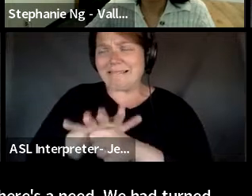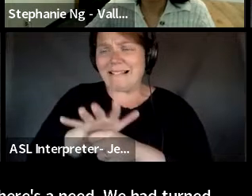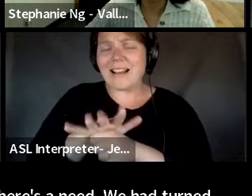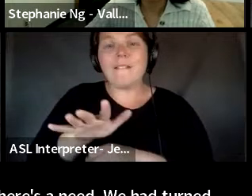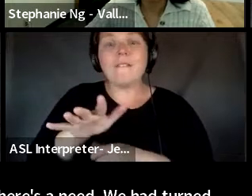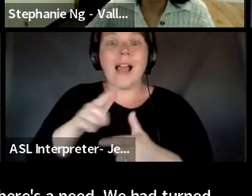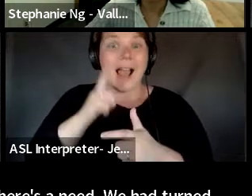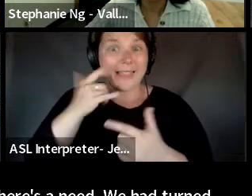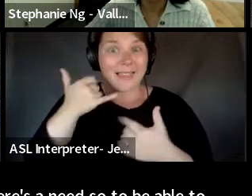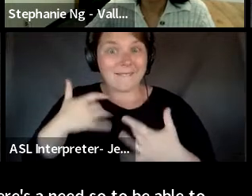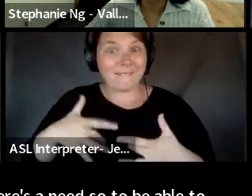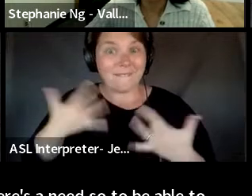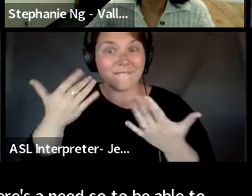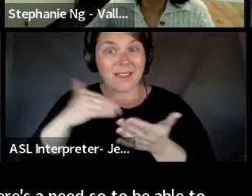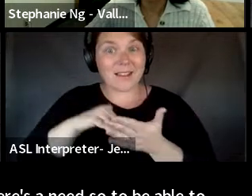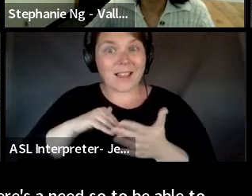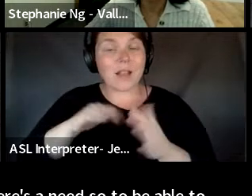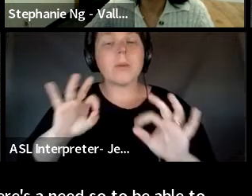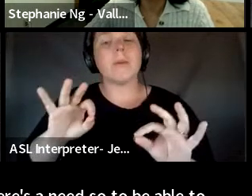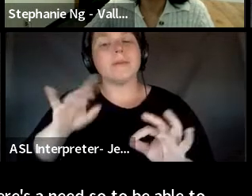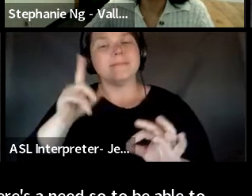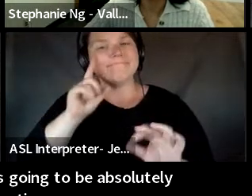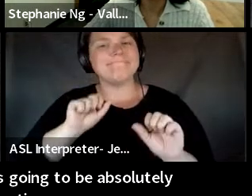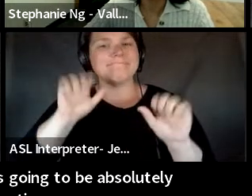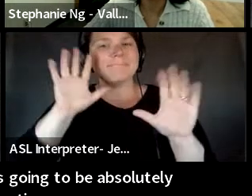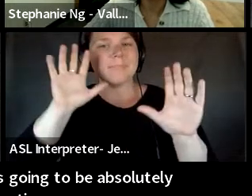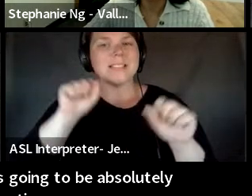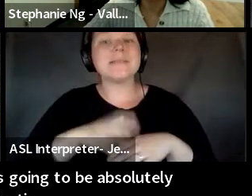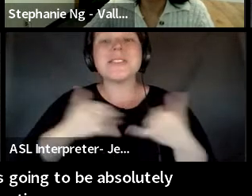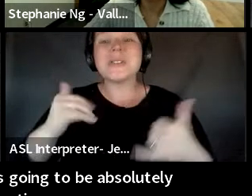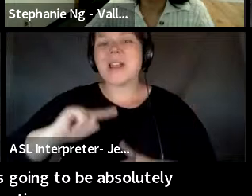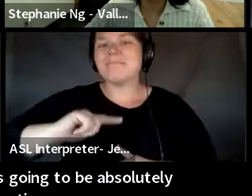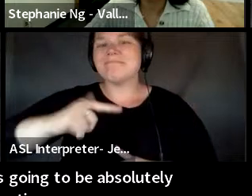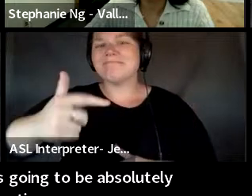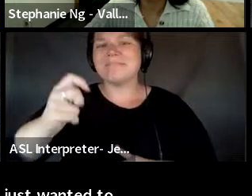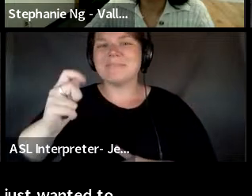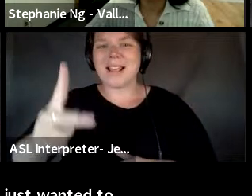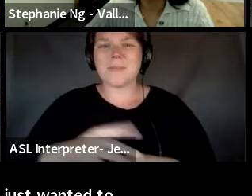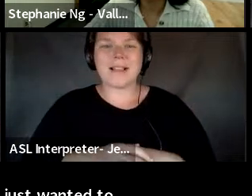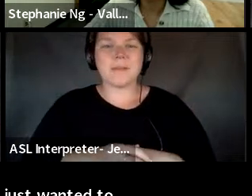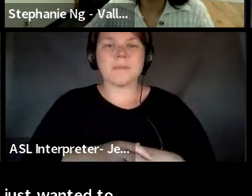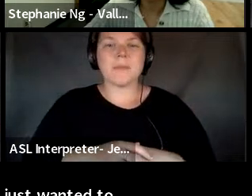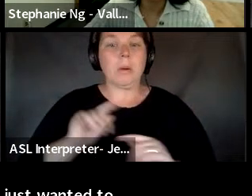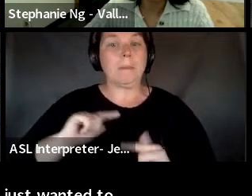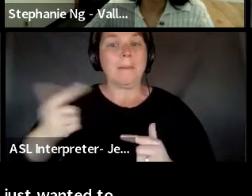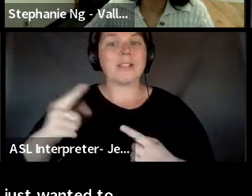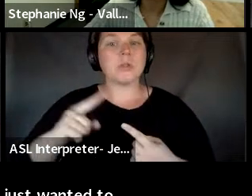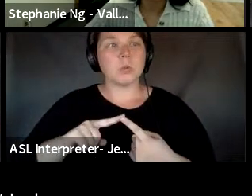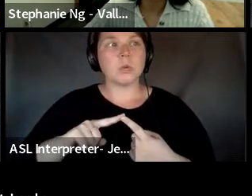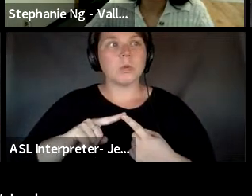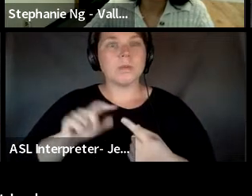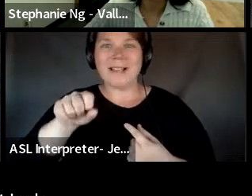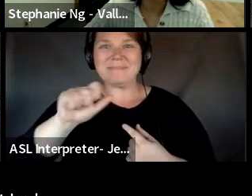fantastic. And with that, I just wanted to pass it back. Or pass it to, pass it back.